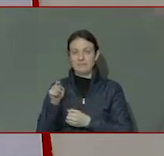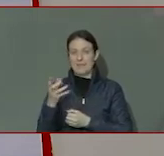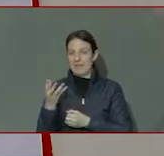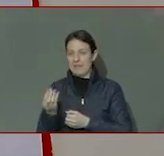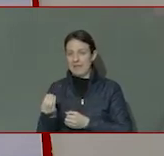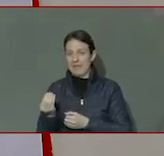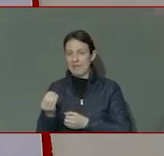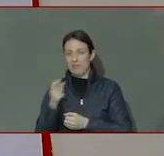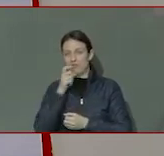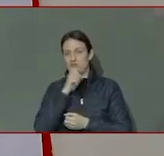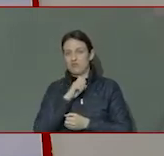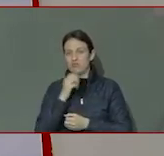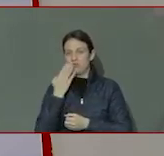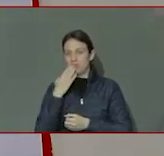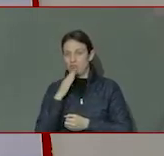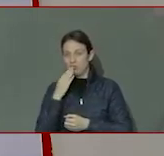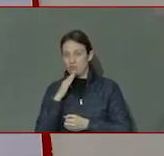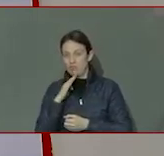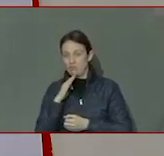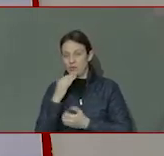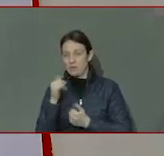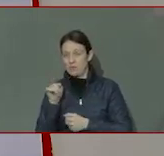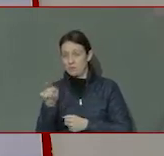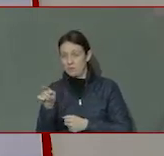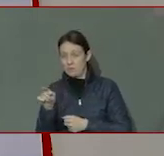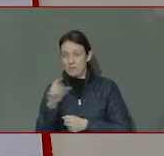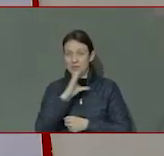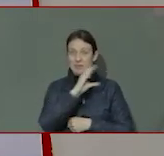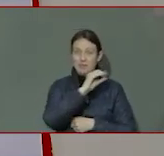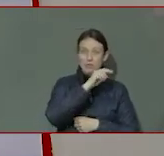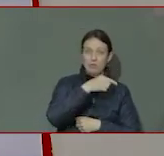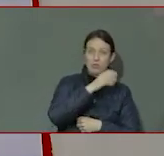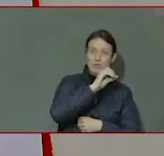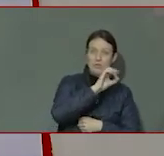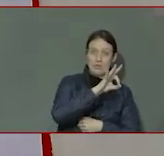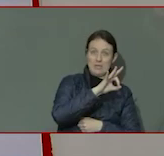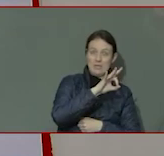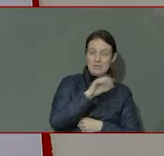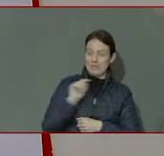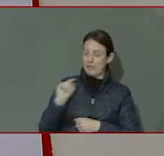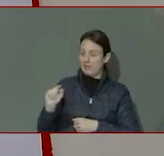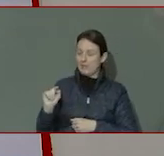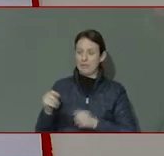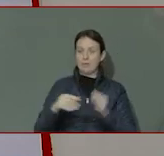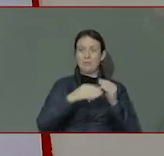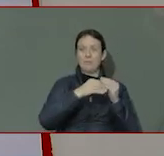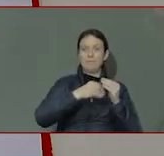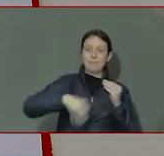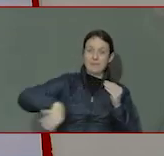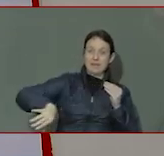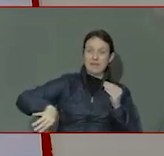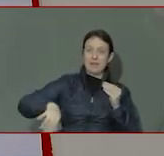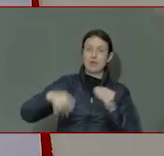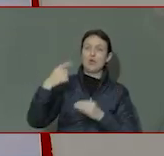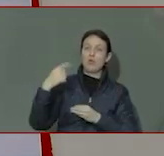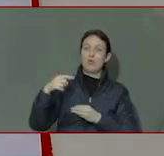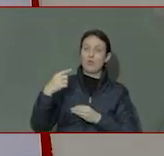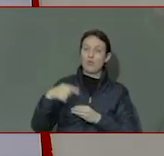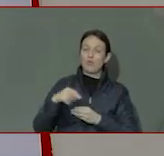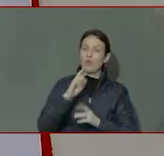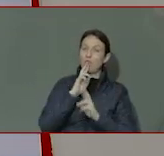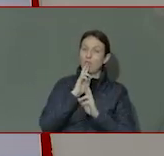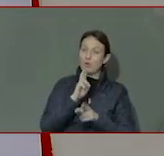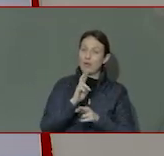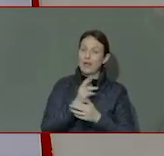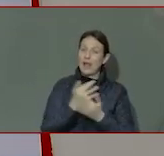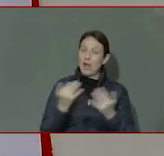to use this, and I'm going to subtract it from the 0.03 to calculate the amount that actually reacted. So